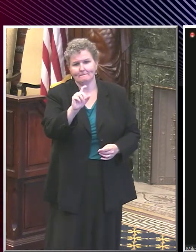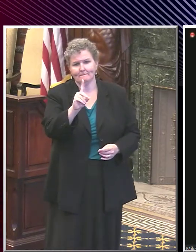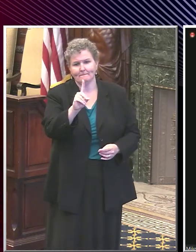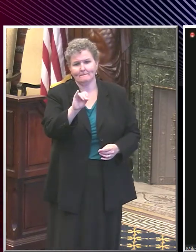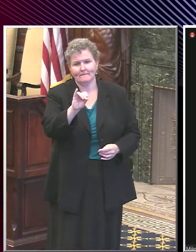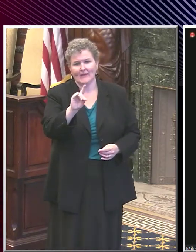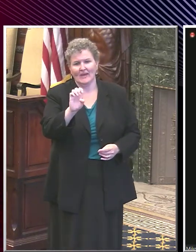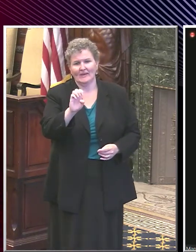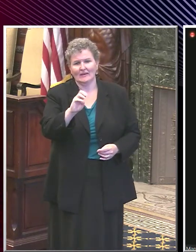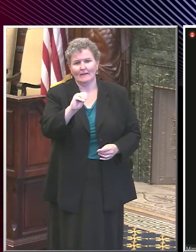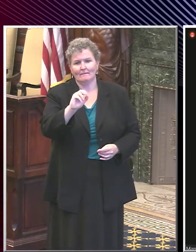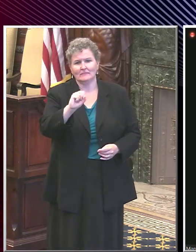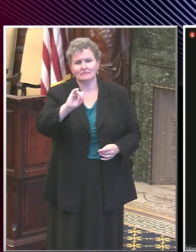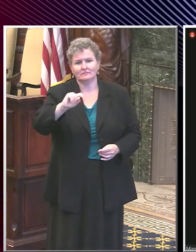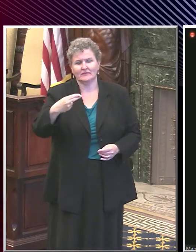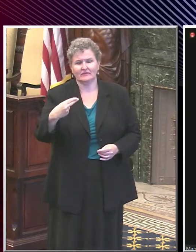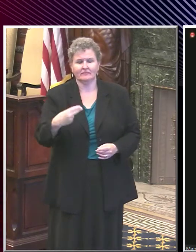CBS3.